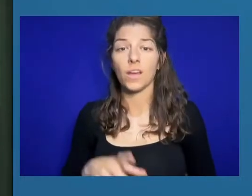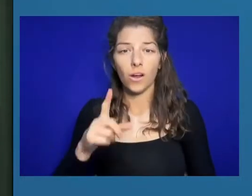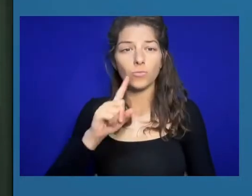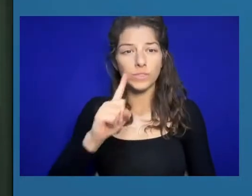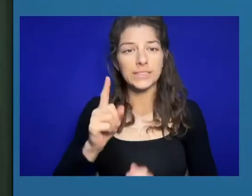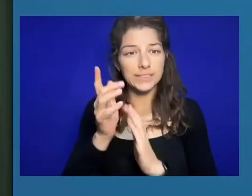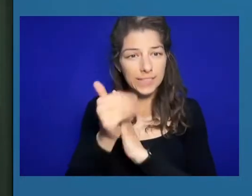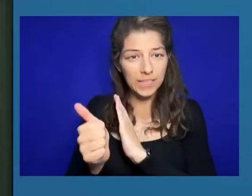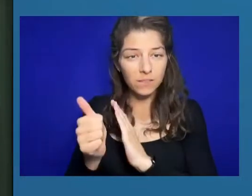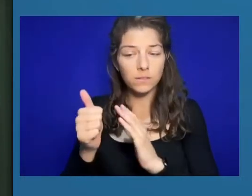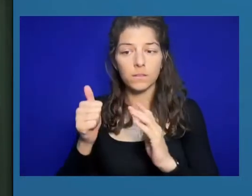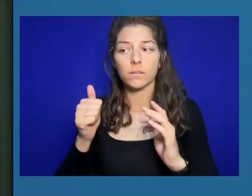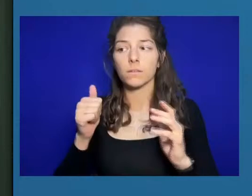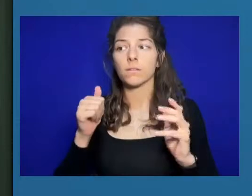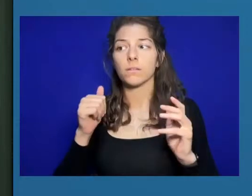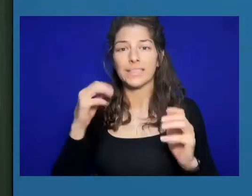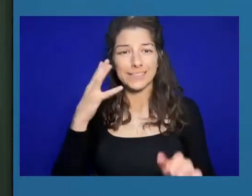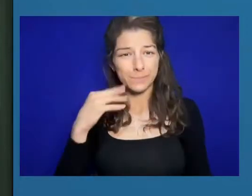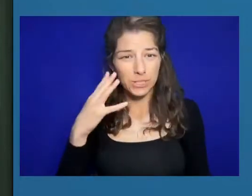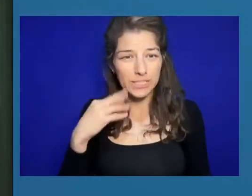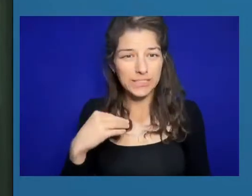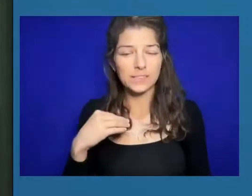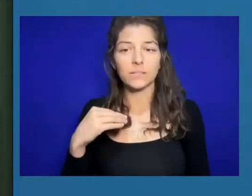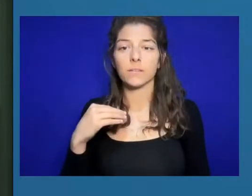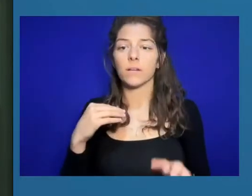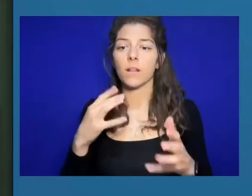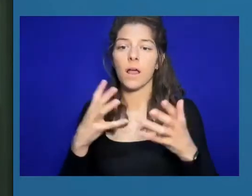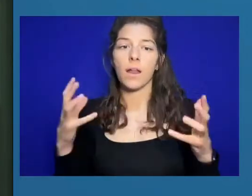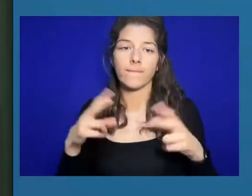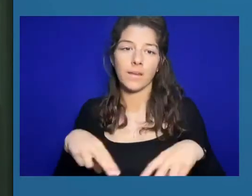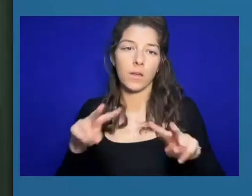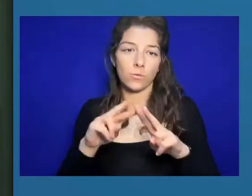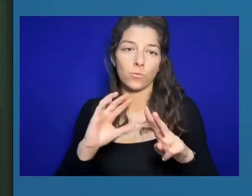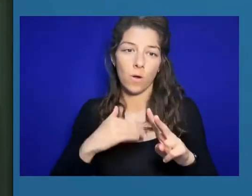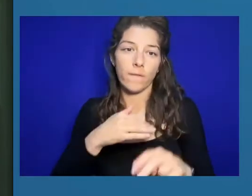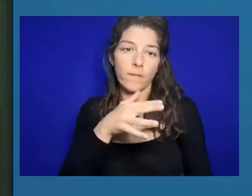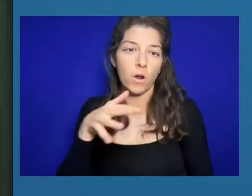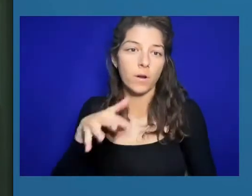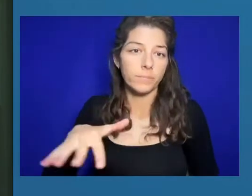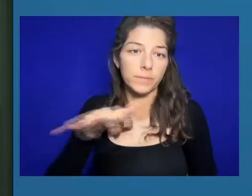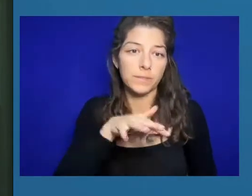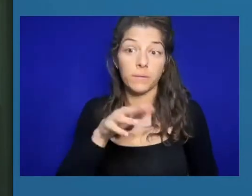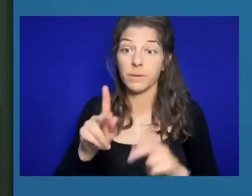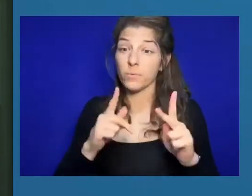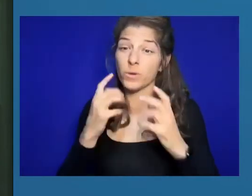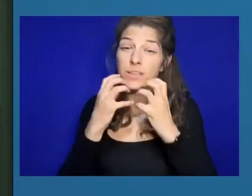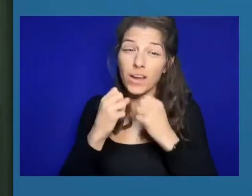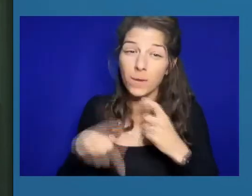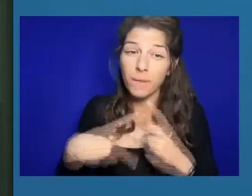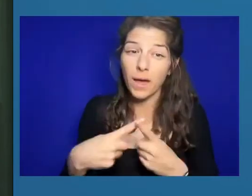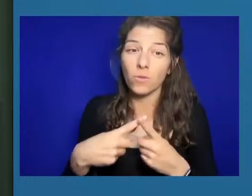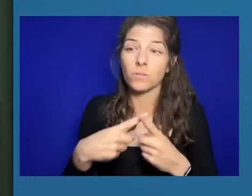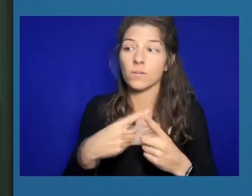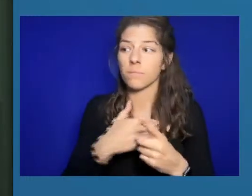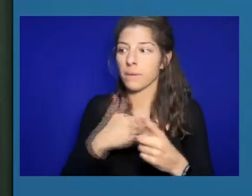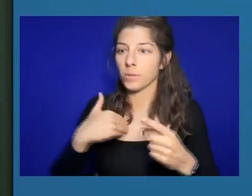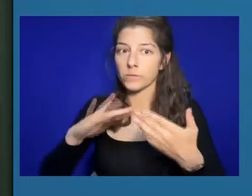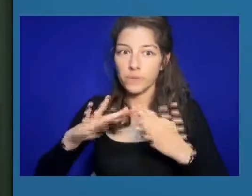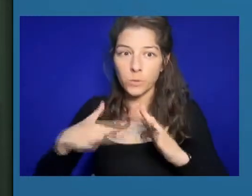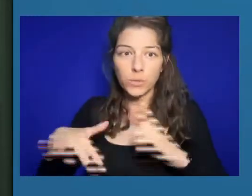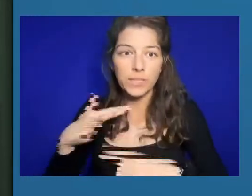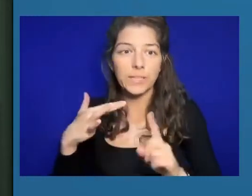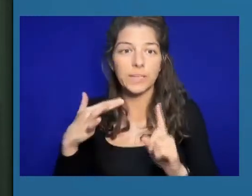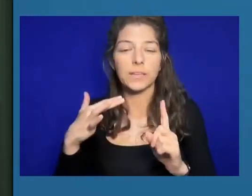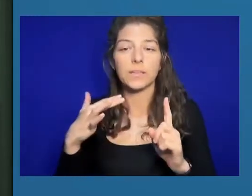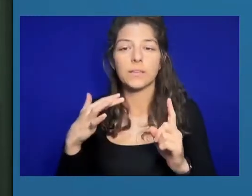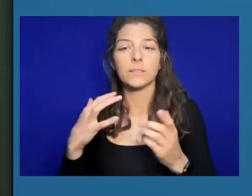skilled, deeply experienced, and bring tremendous value to our farms. They are people we care about, members of our community, and they